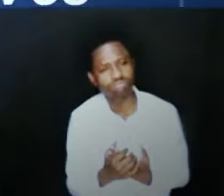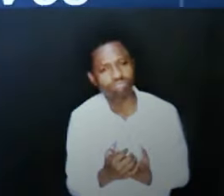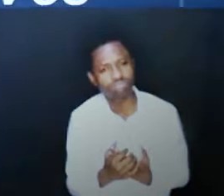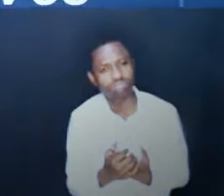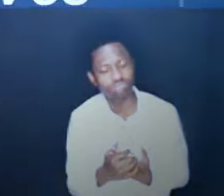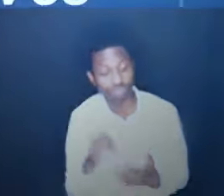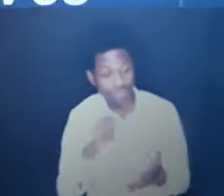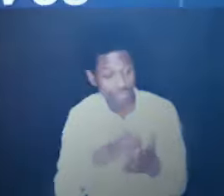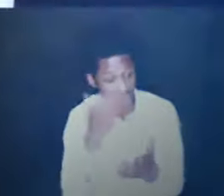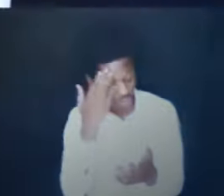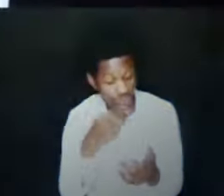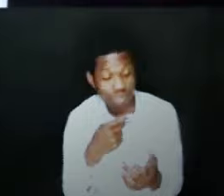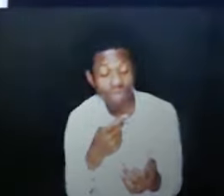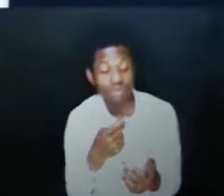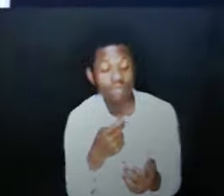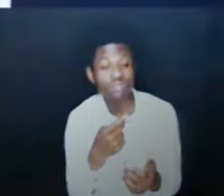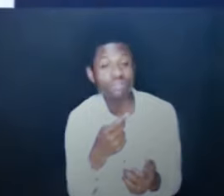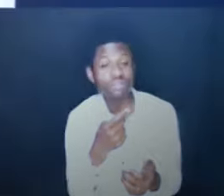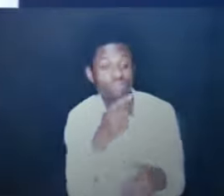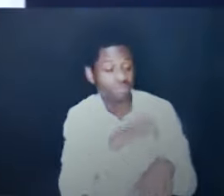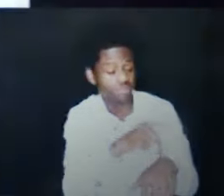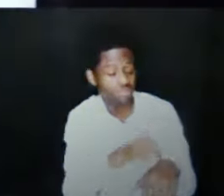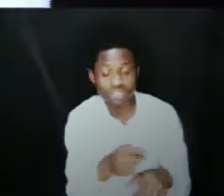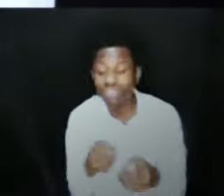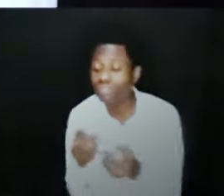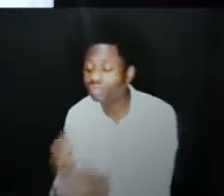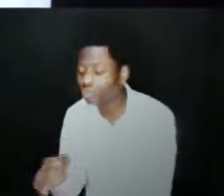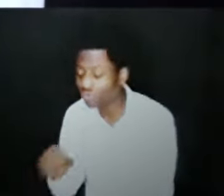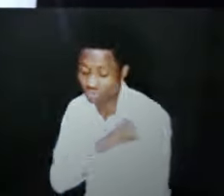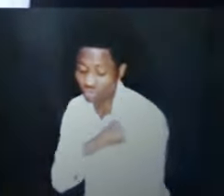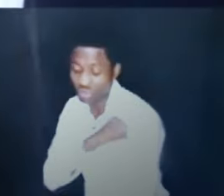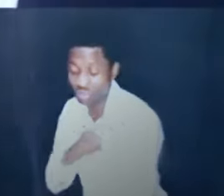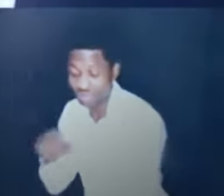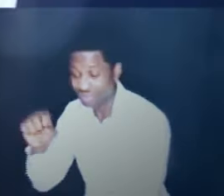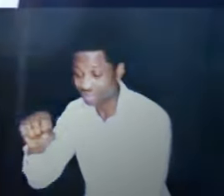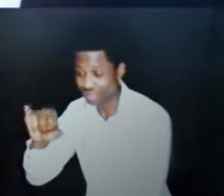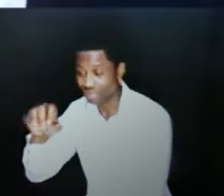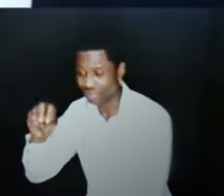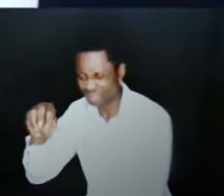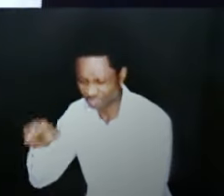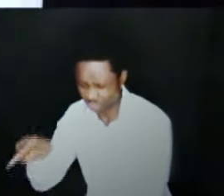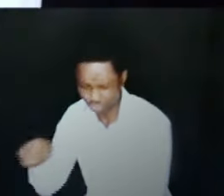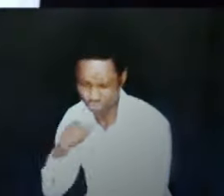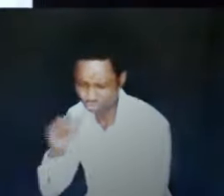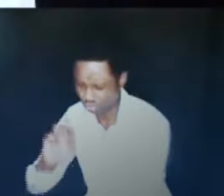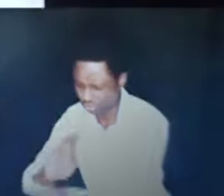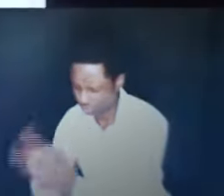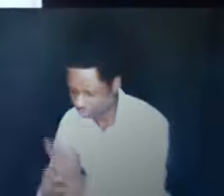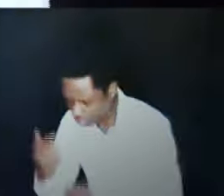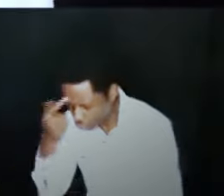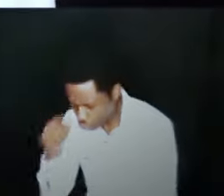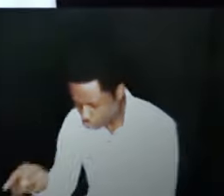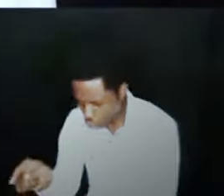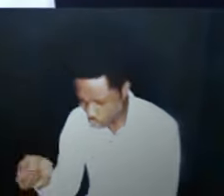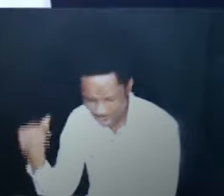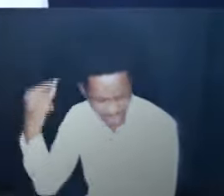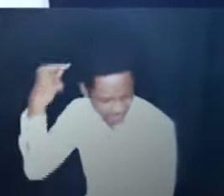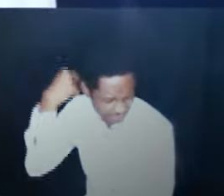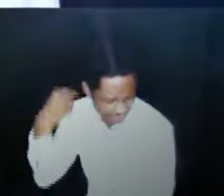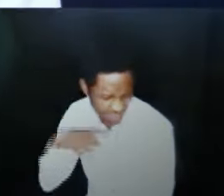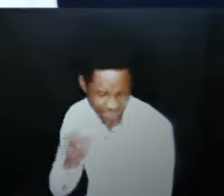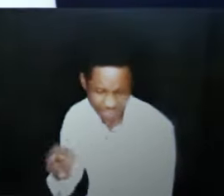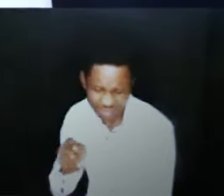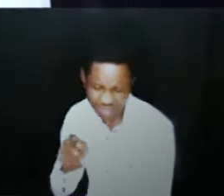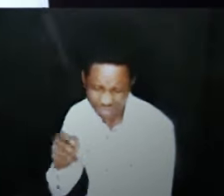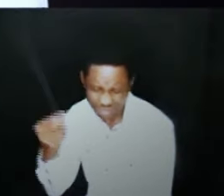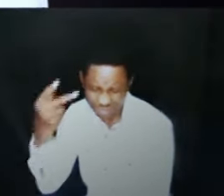That is why Peter told Simon, "You have not repented." His motives and his purpose was wrong. Petro catches Simon say